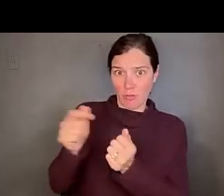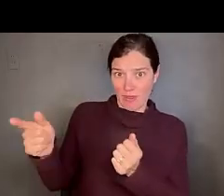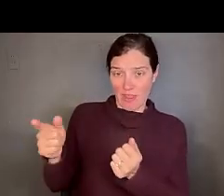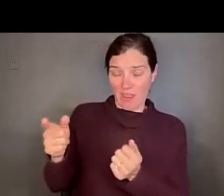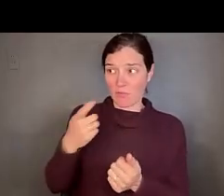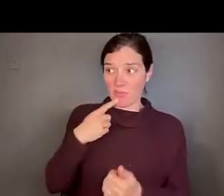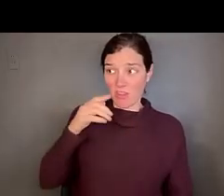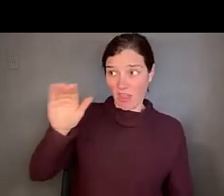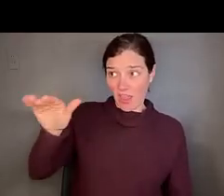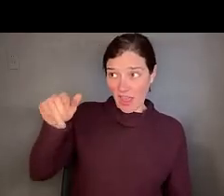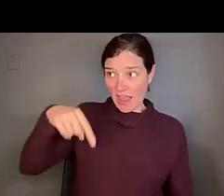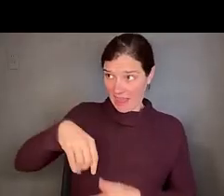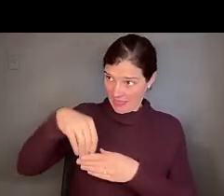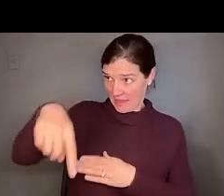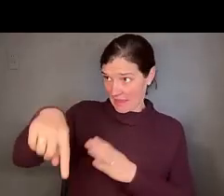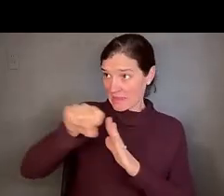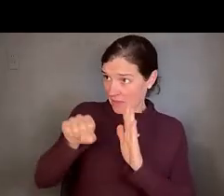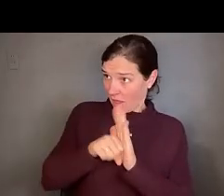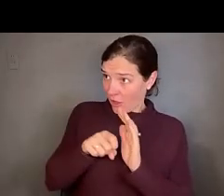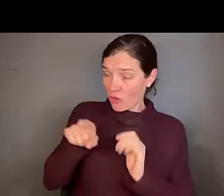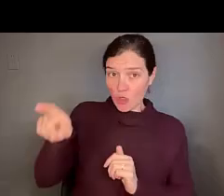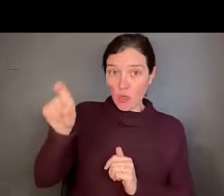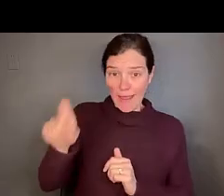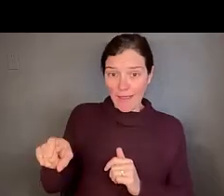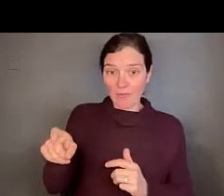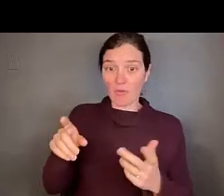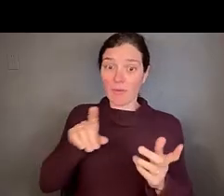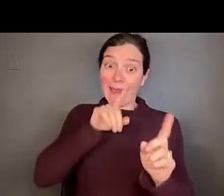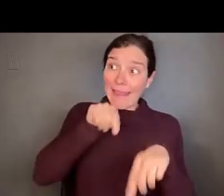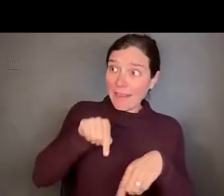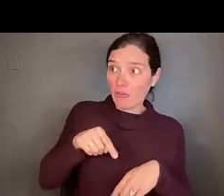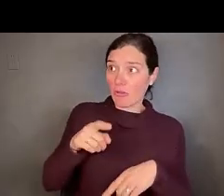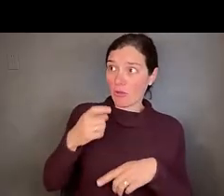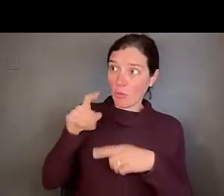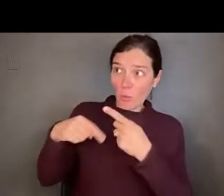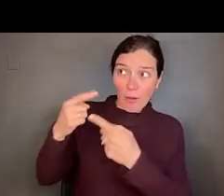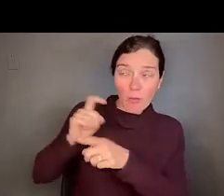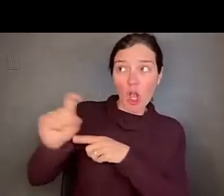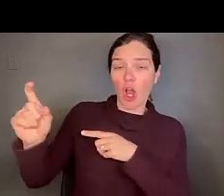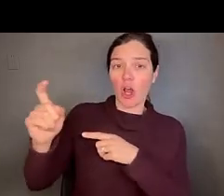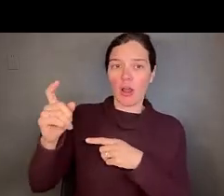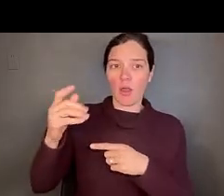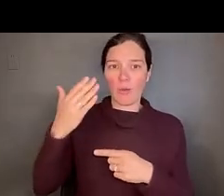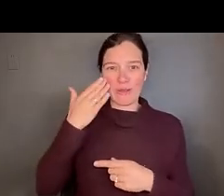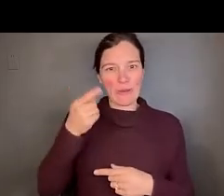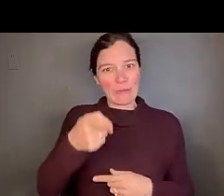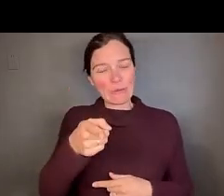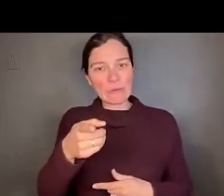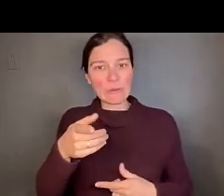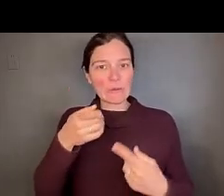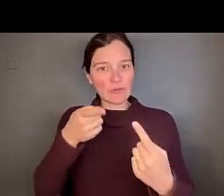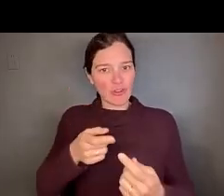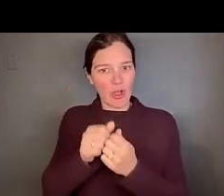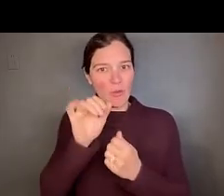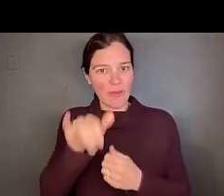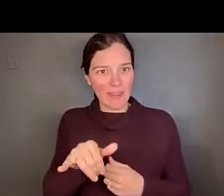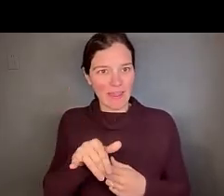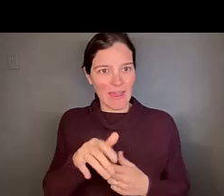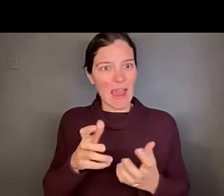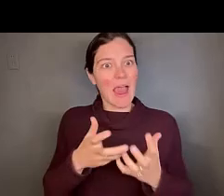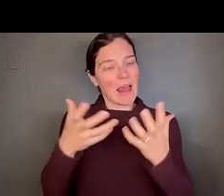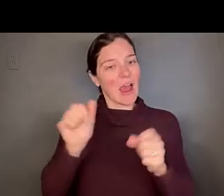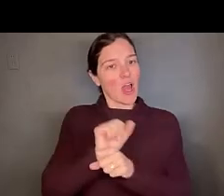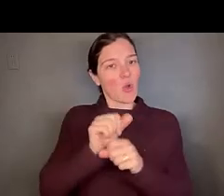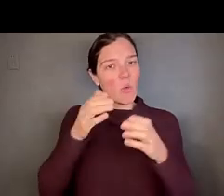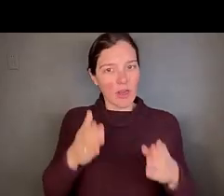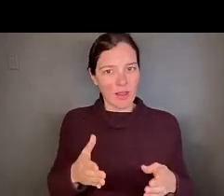say, hey, in this state, you need to answer the phone, blah, blah, blah. And we know you're in a struggle there. So Kim, a lot of work to